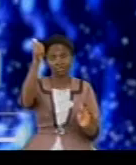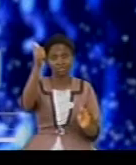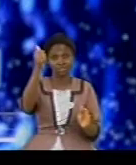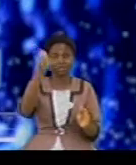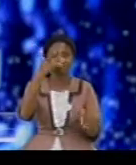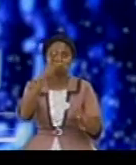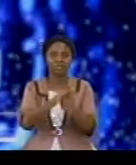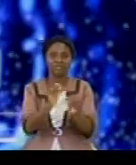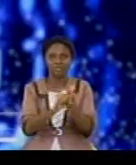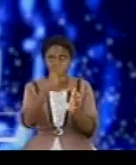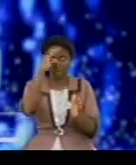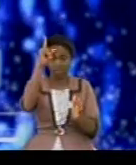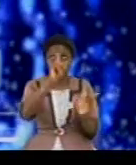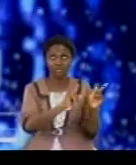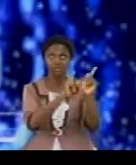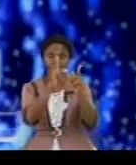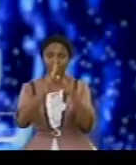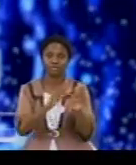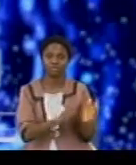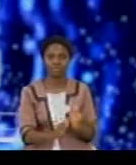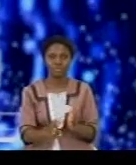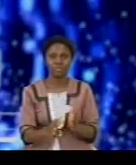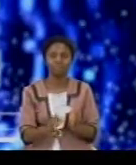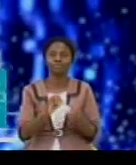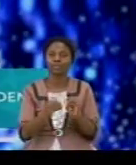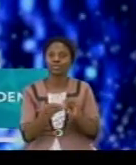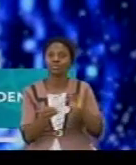prepare. The number four,